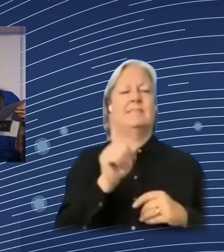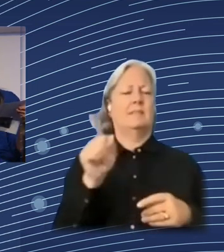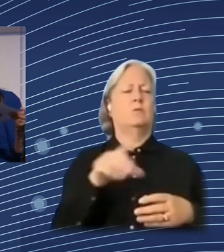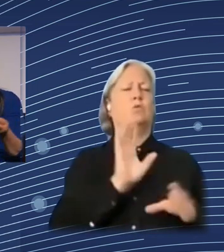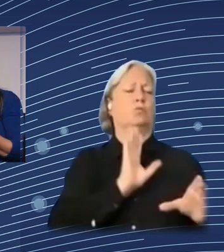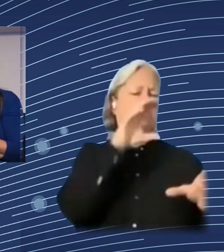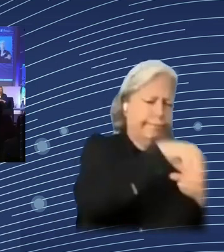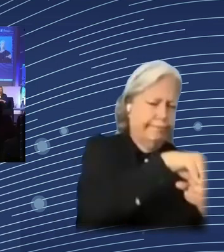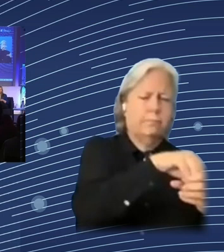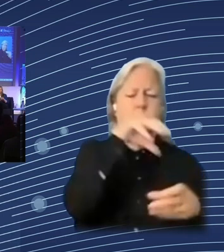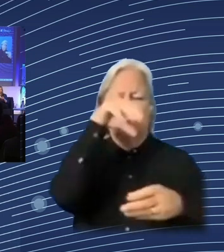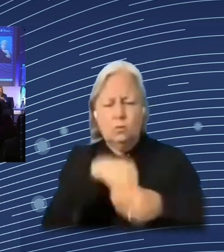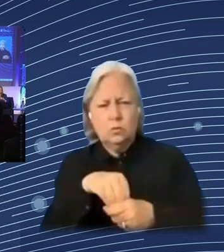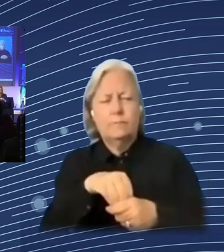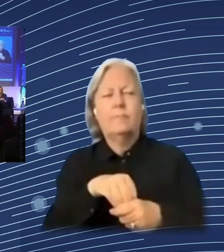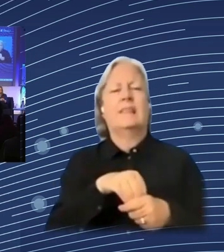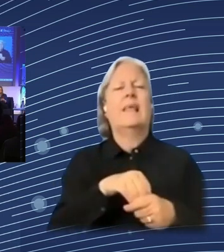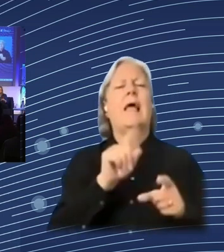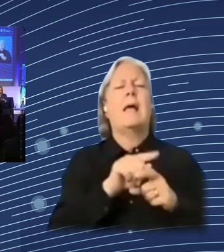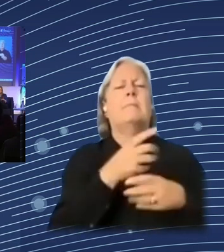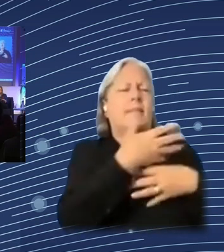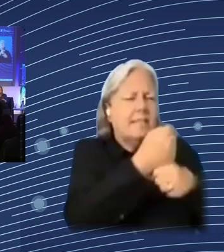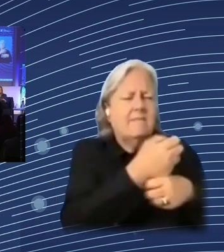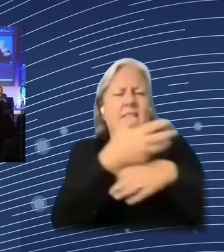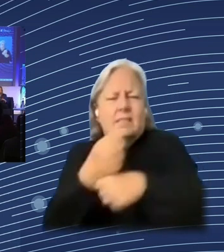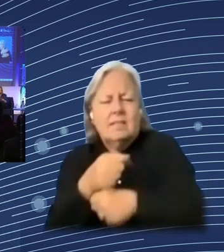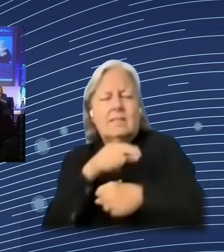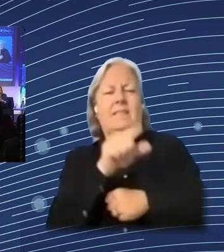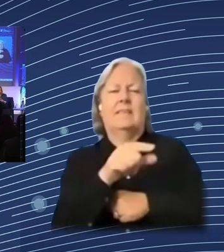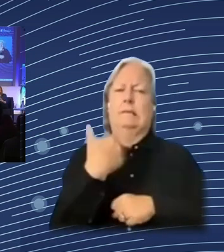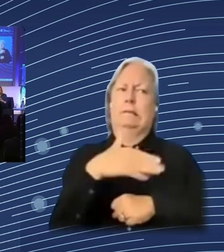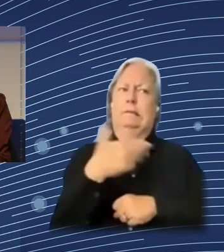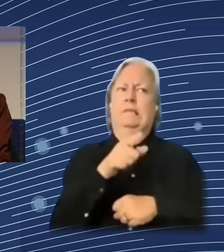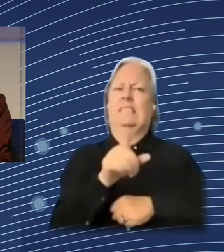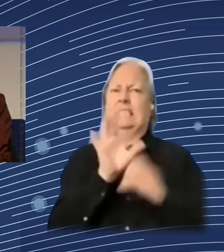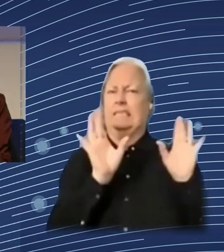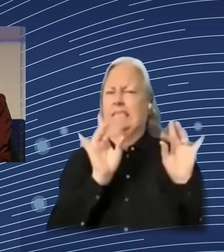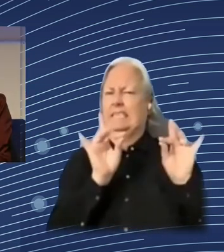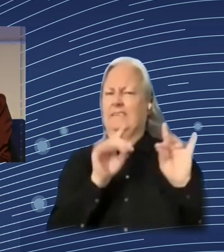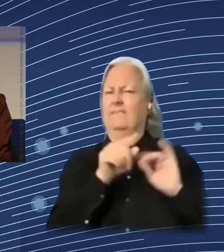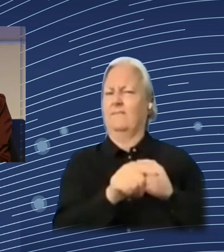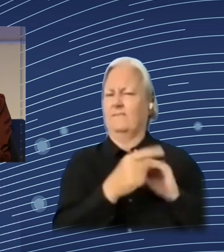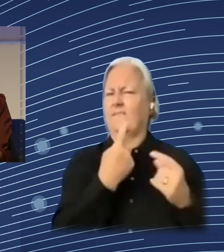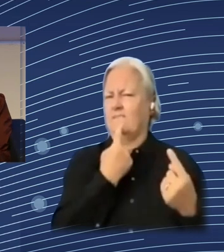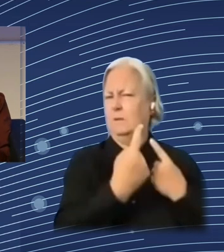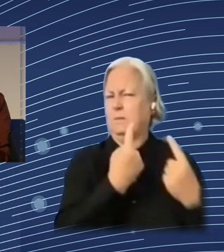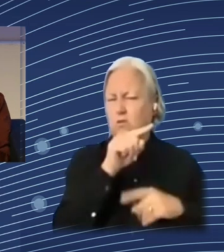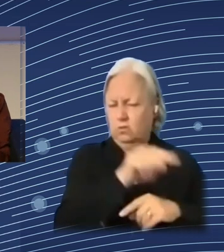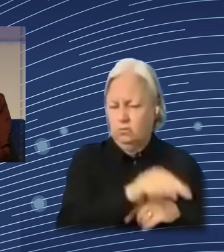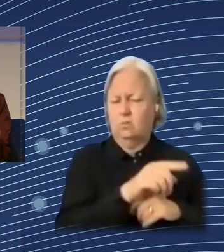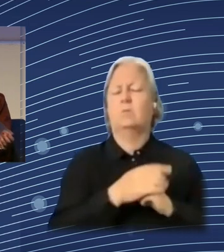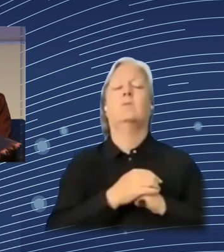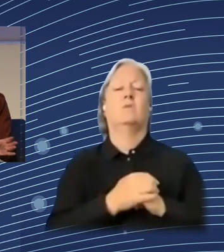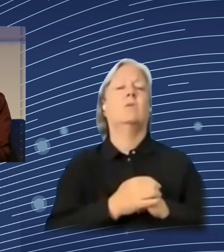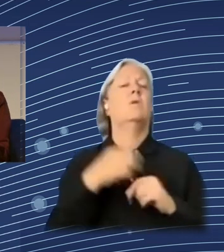challenges. And of course, this is really sensitive data that we are working on. One big thing is the data literacy of the stakeholders, like